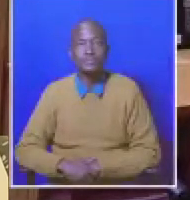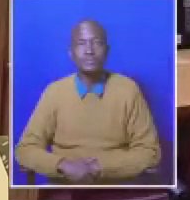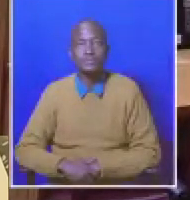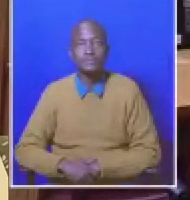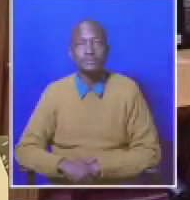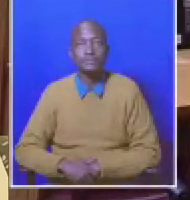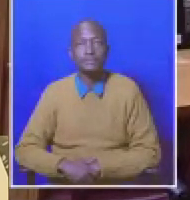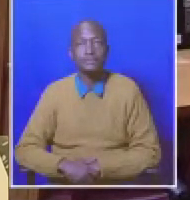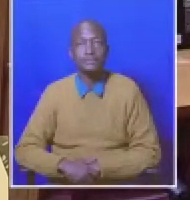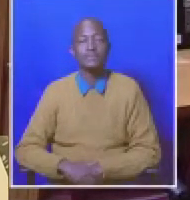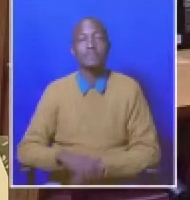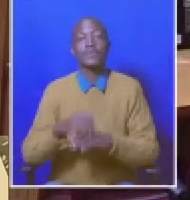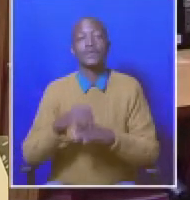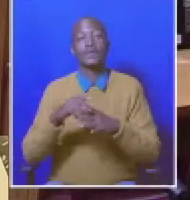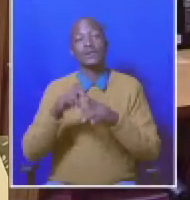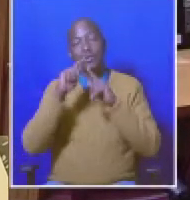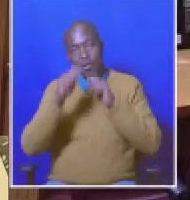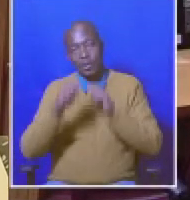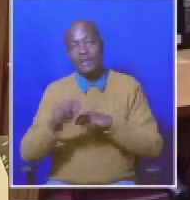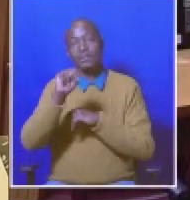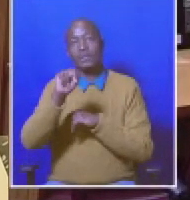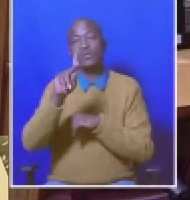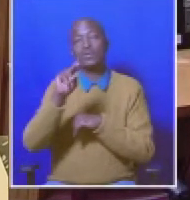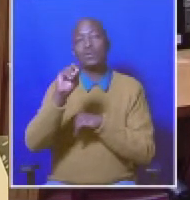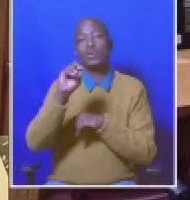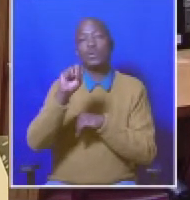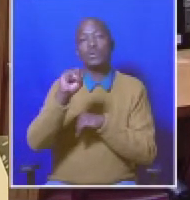Honorable Nkosi.